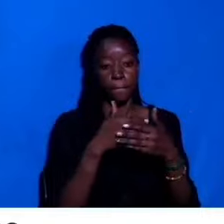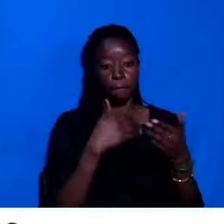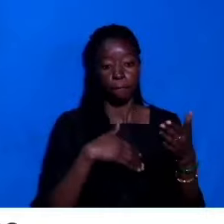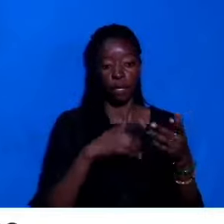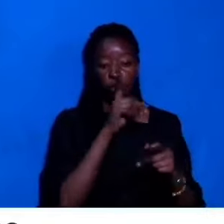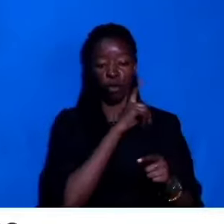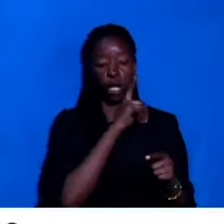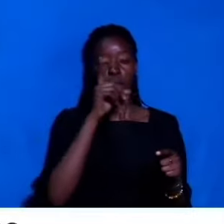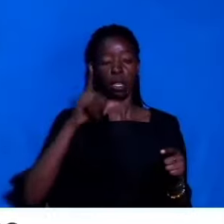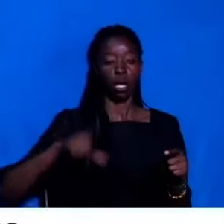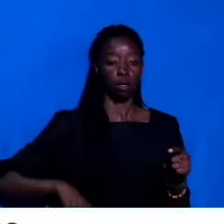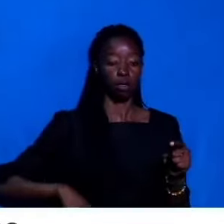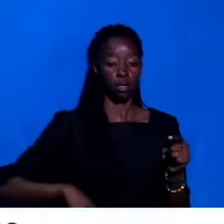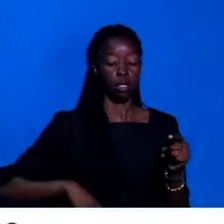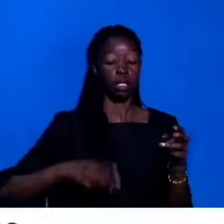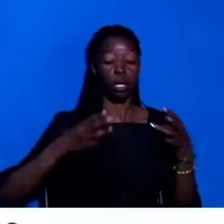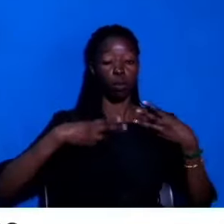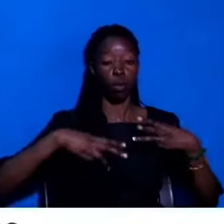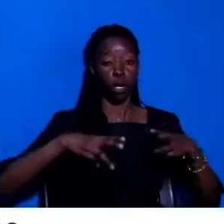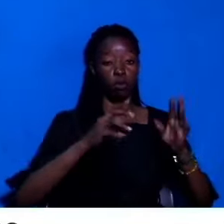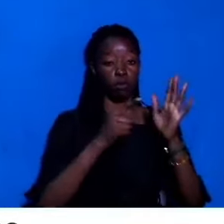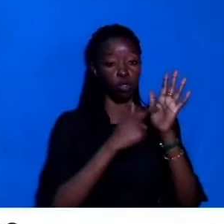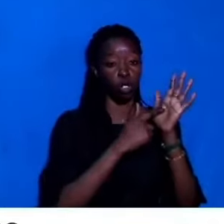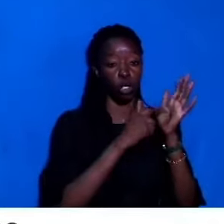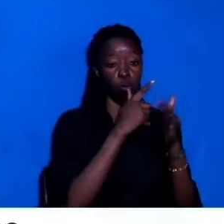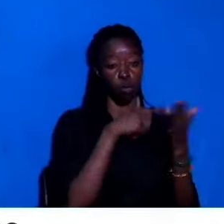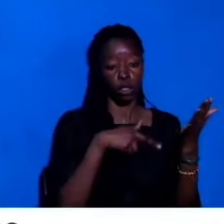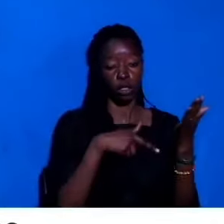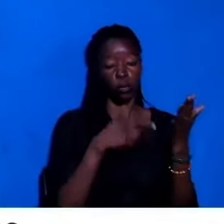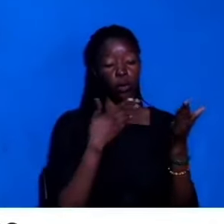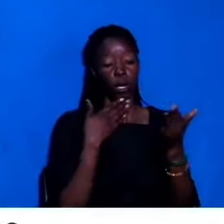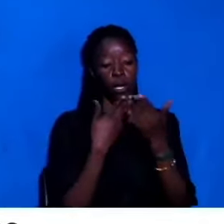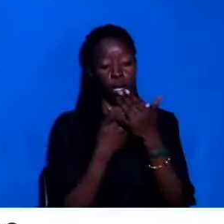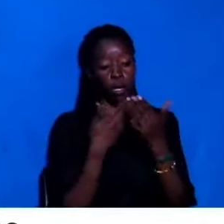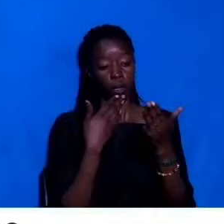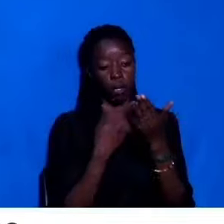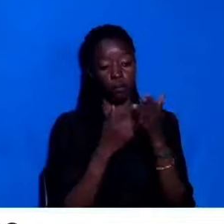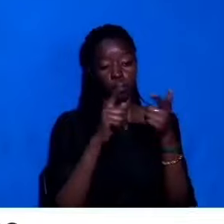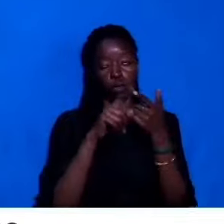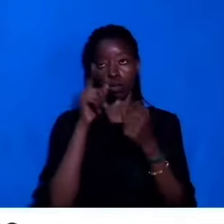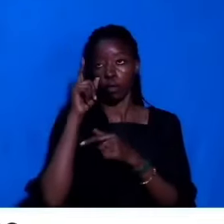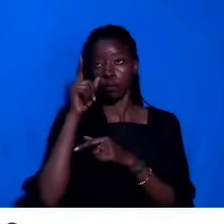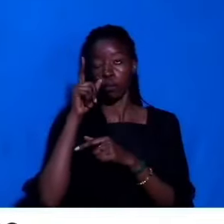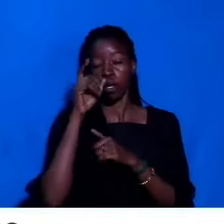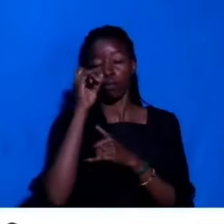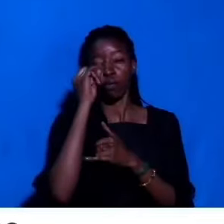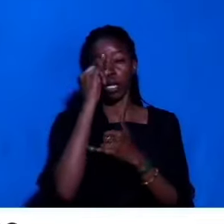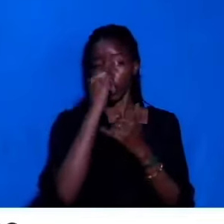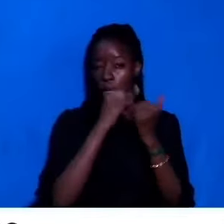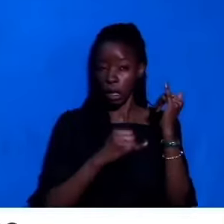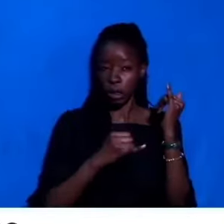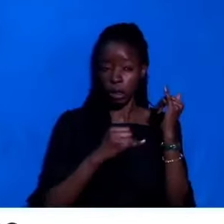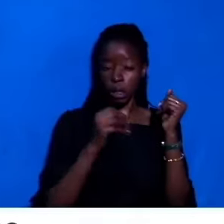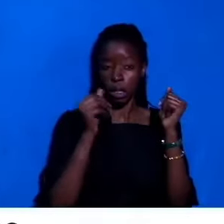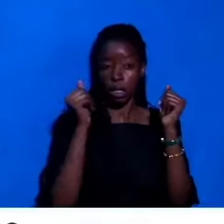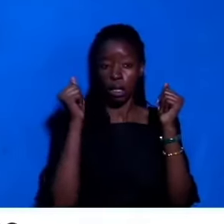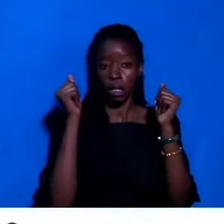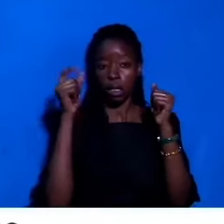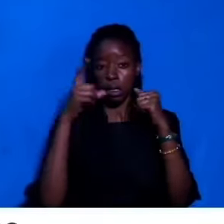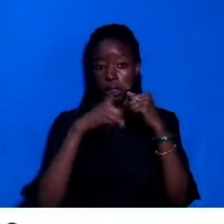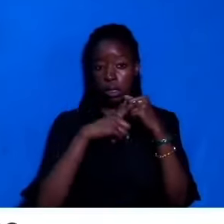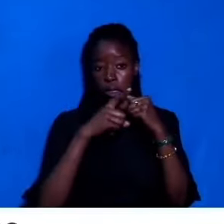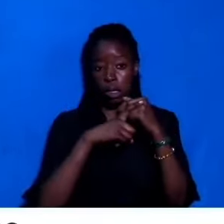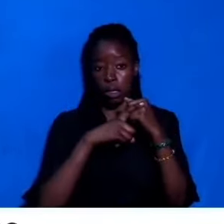with a way of showing that we are grateful to him for the last 6 months he has kept and sustained